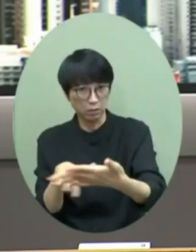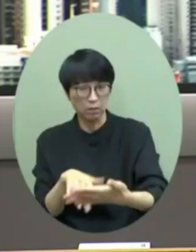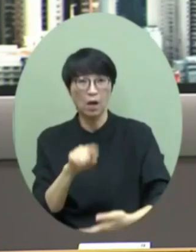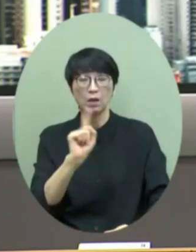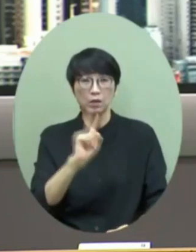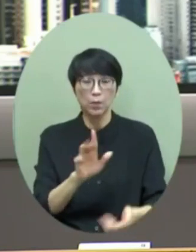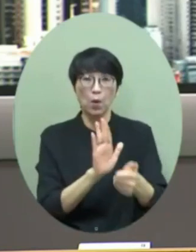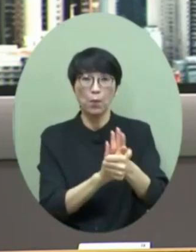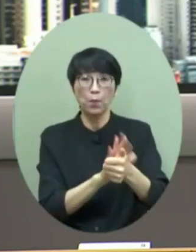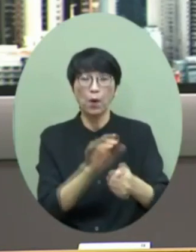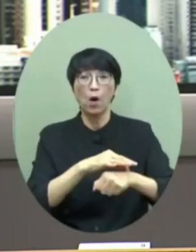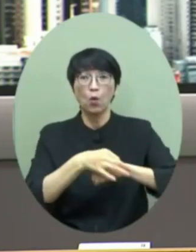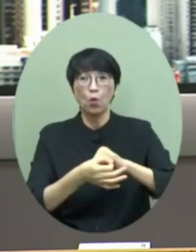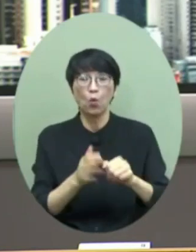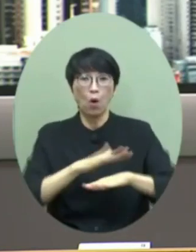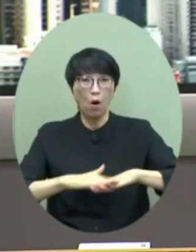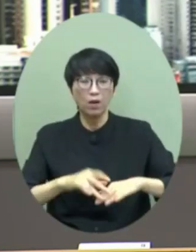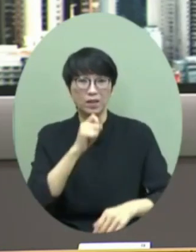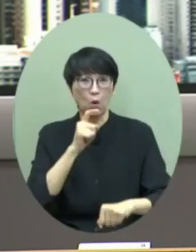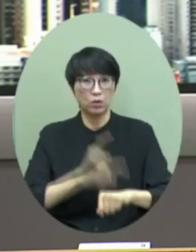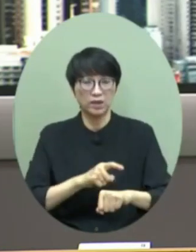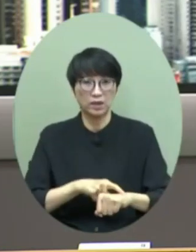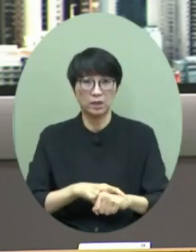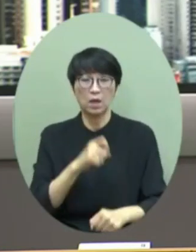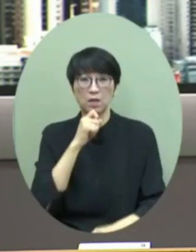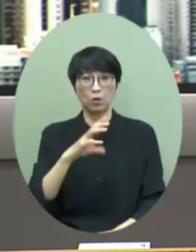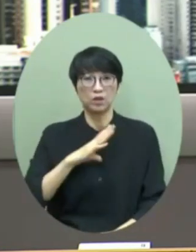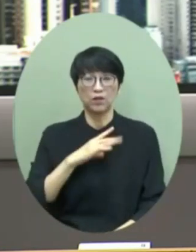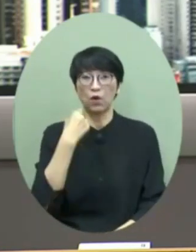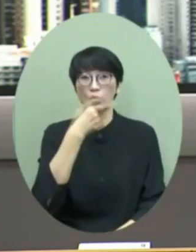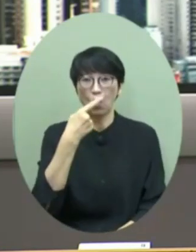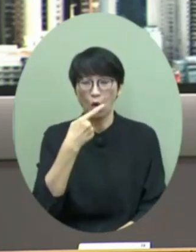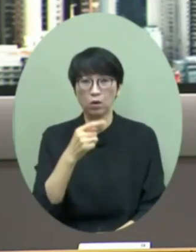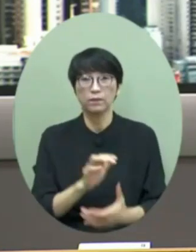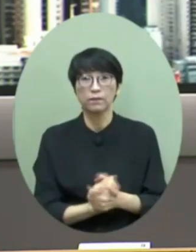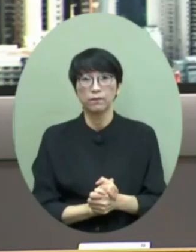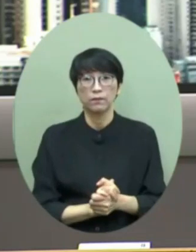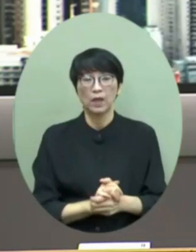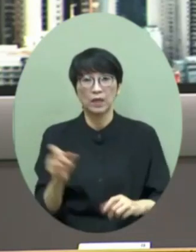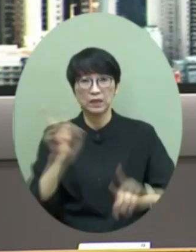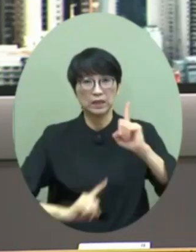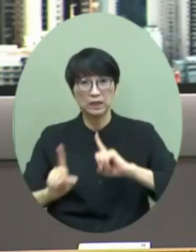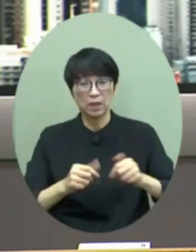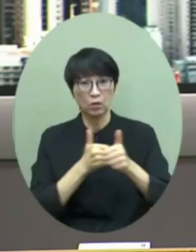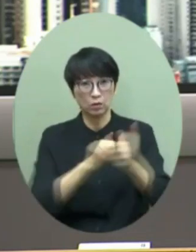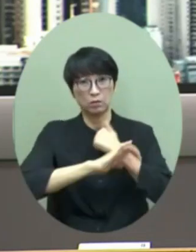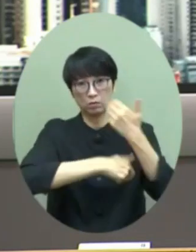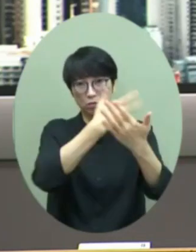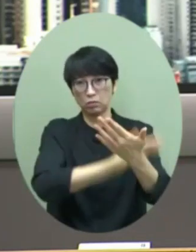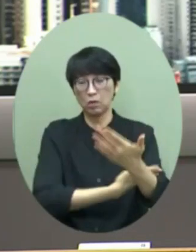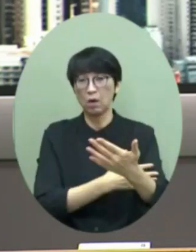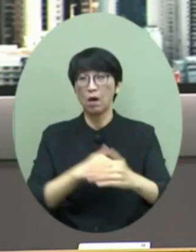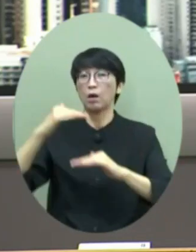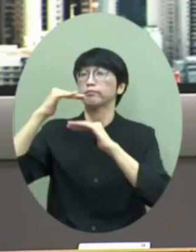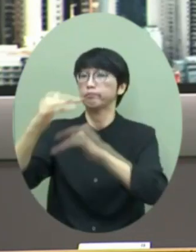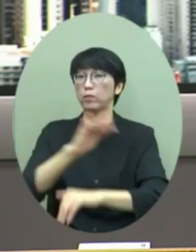sometimes some of these rights could be restrained in accordance with the law. Now, but it is clearly stated in Article 4